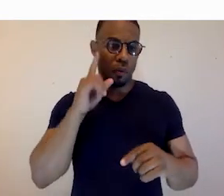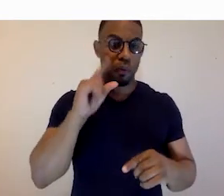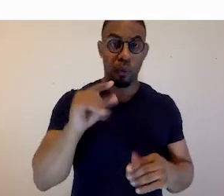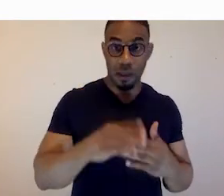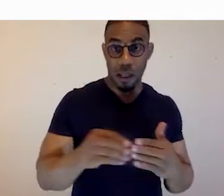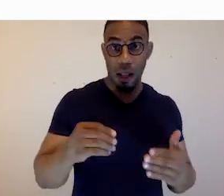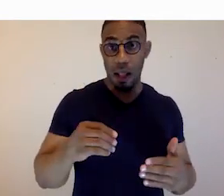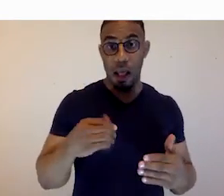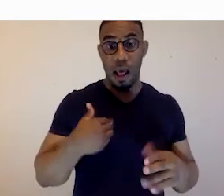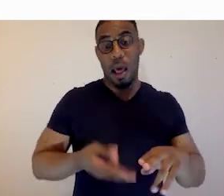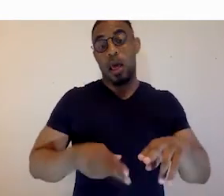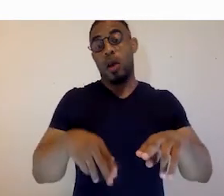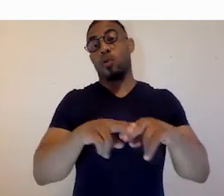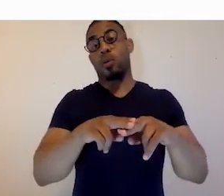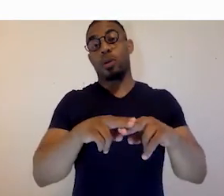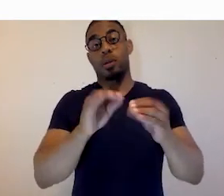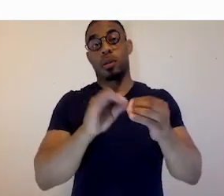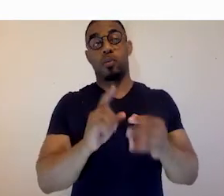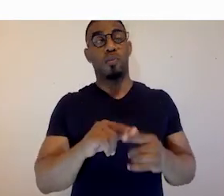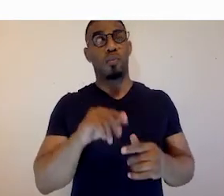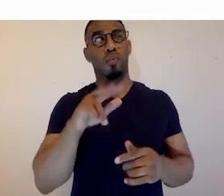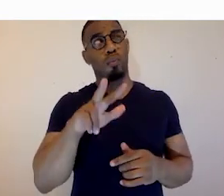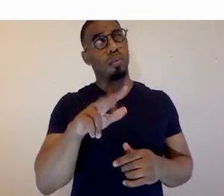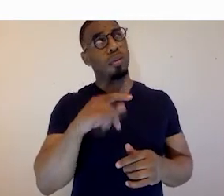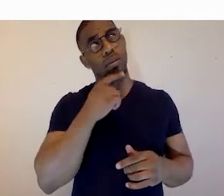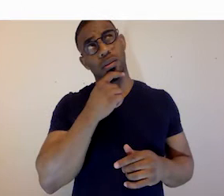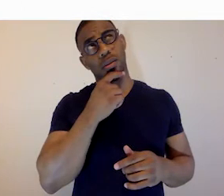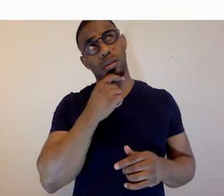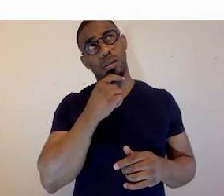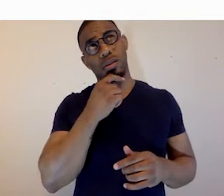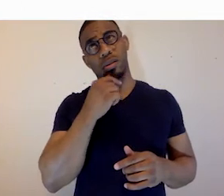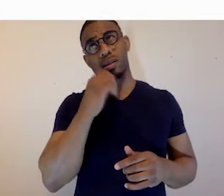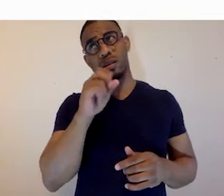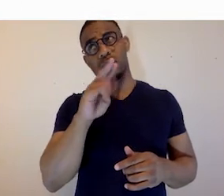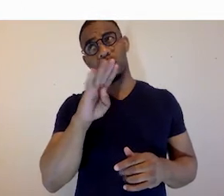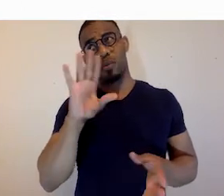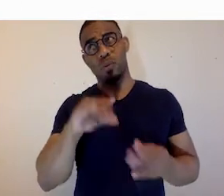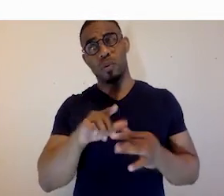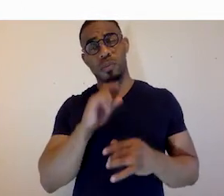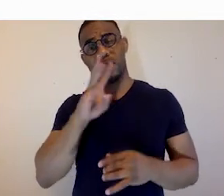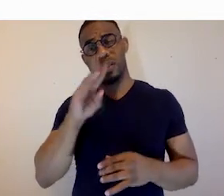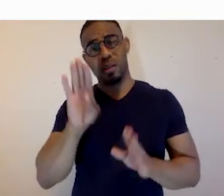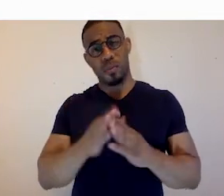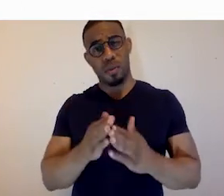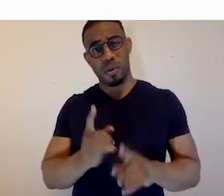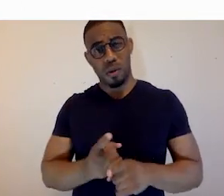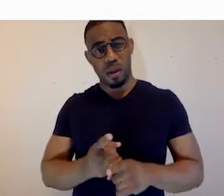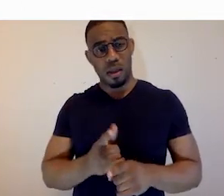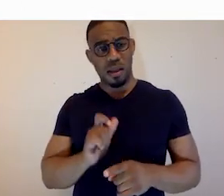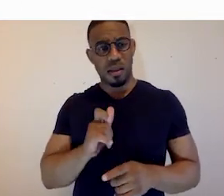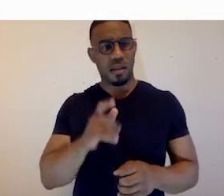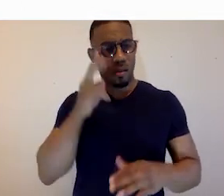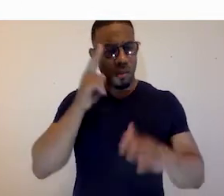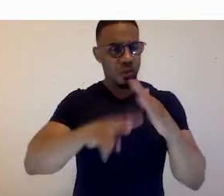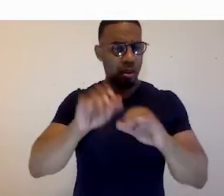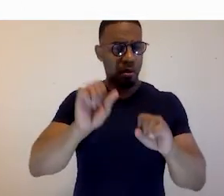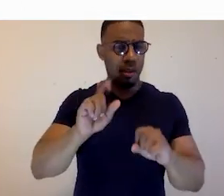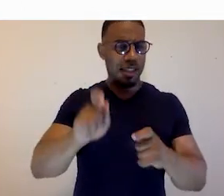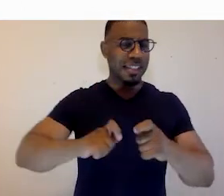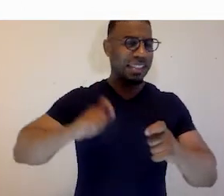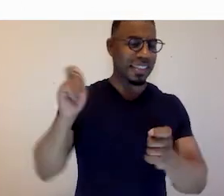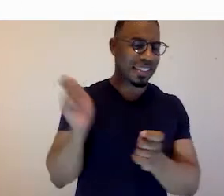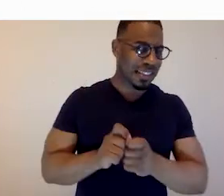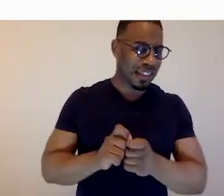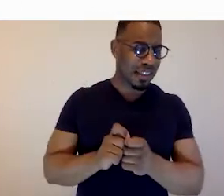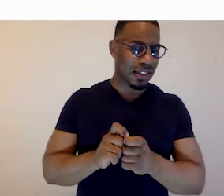right? I increase the quantity to 3. Subtotal should be $60, right? So this is predictable. This is